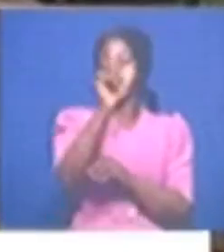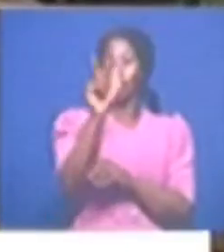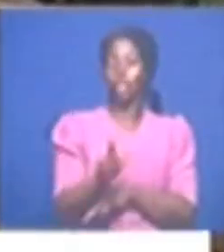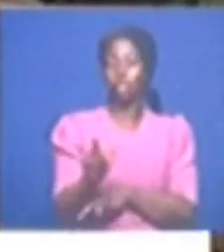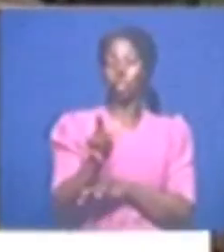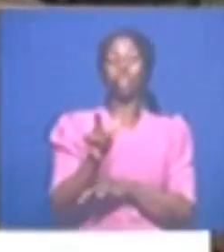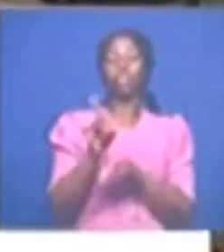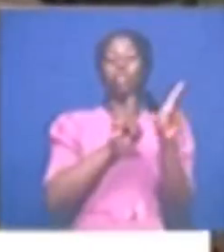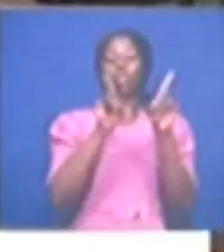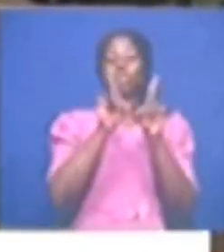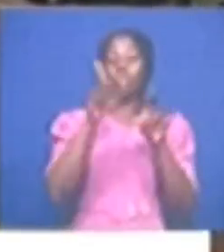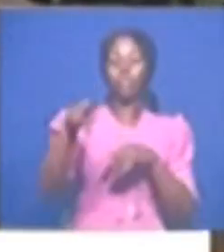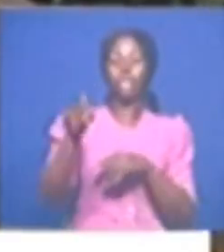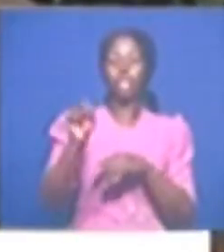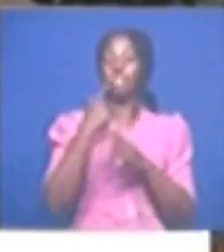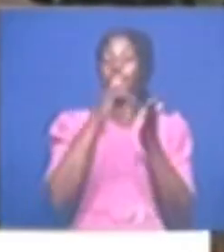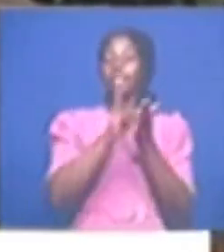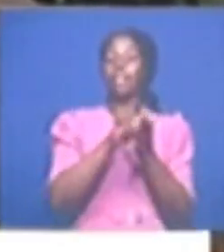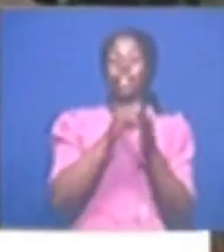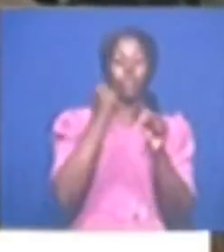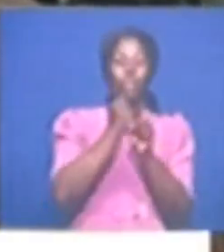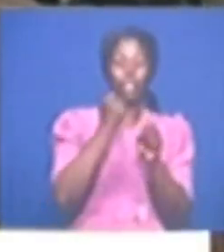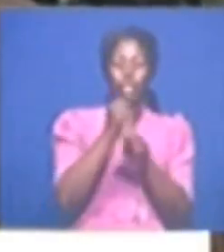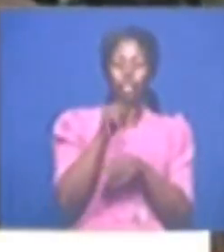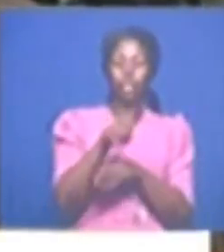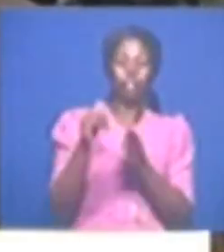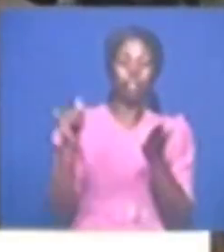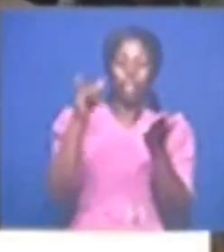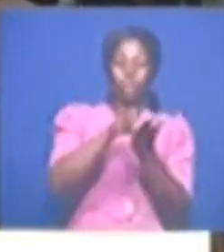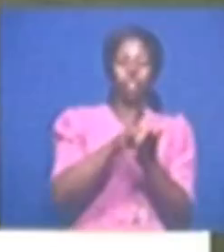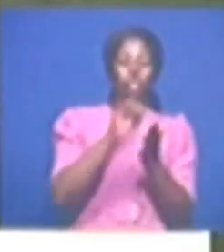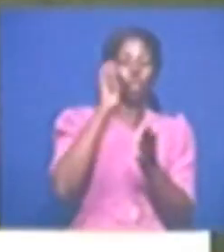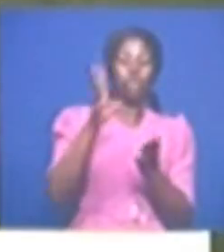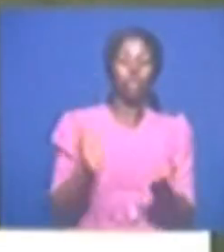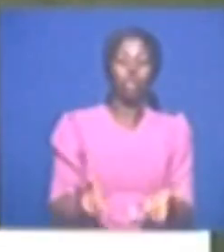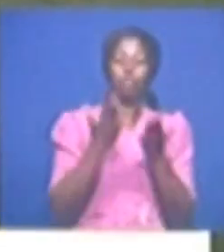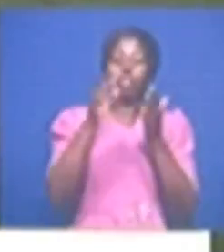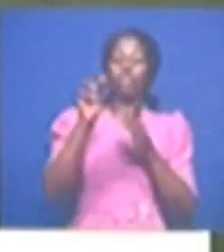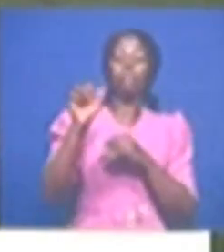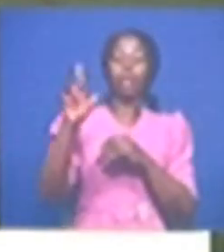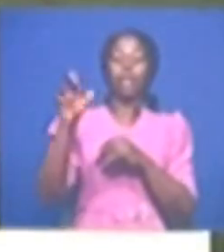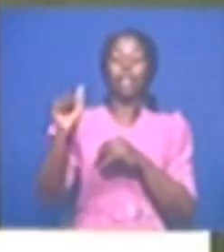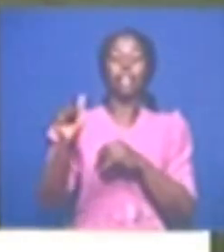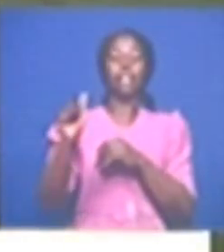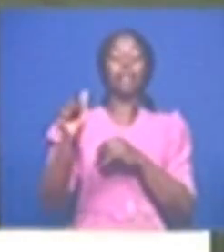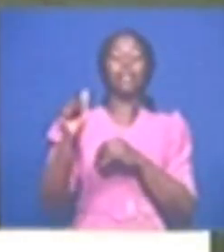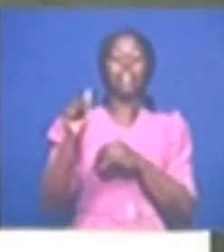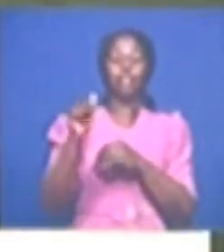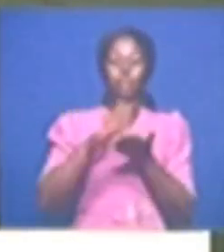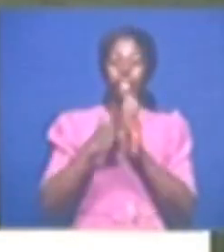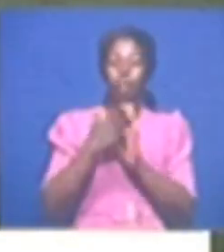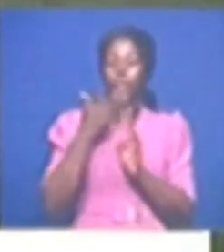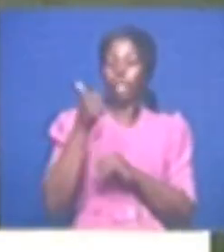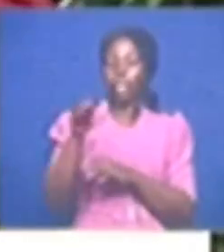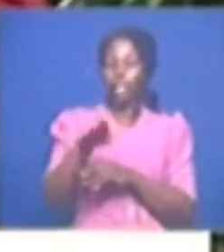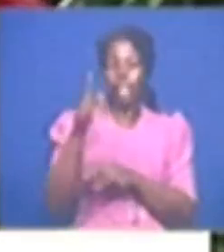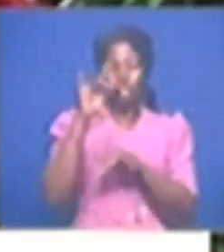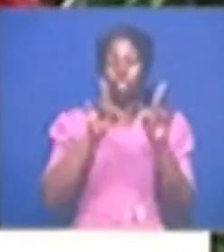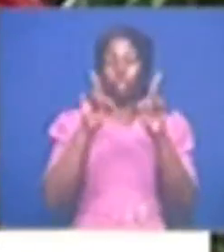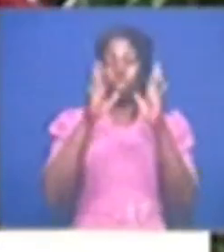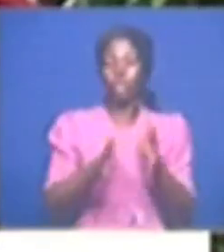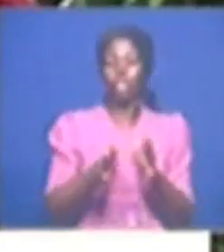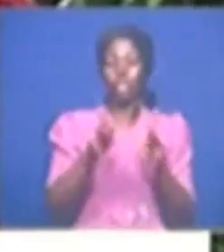says operationalization of the airport would boost Mara's attractiveness to tourists through the convenient and fast transport services. It